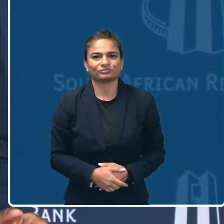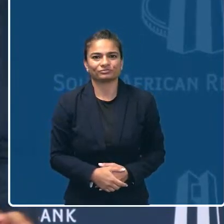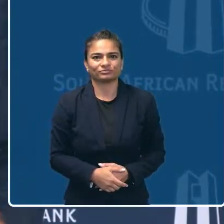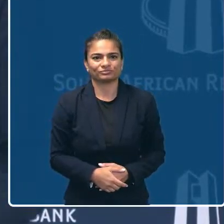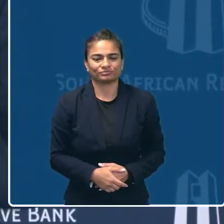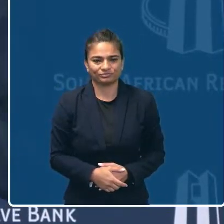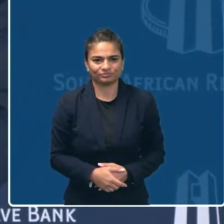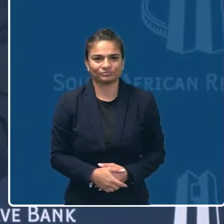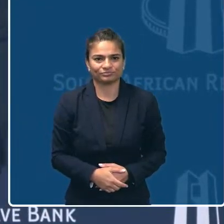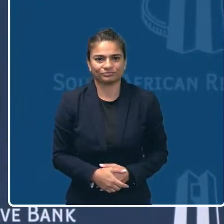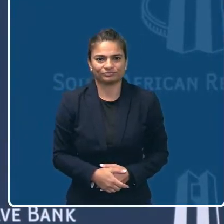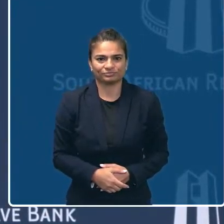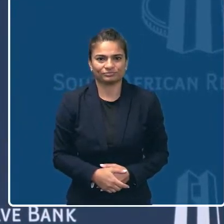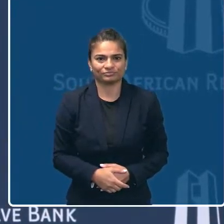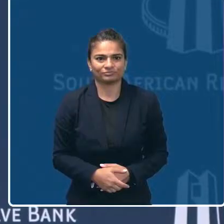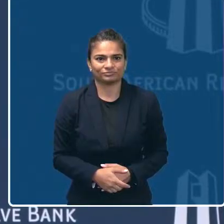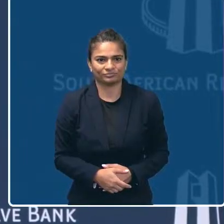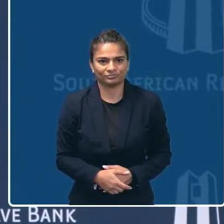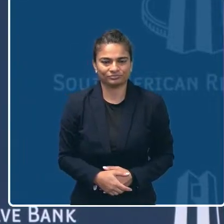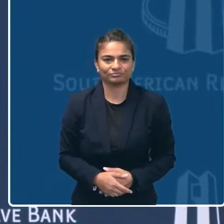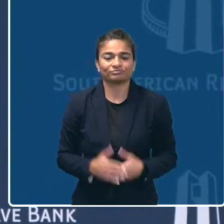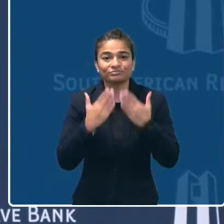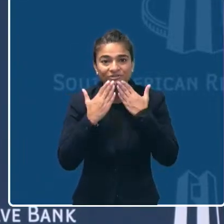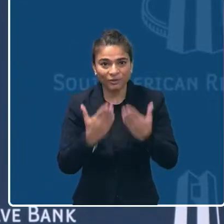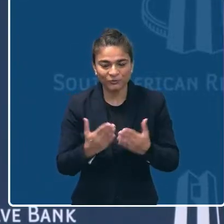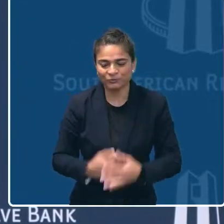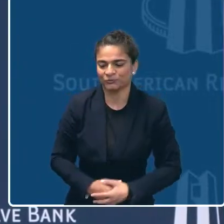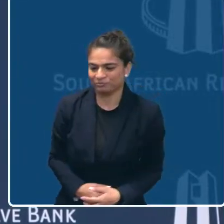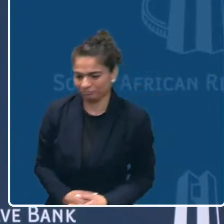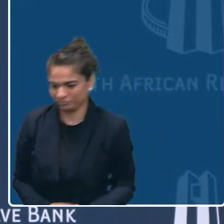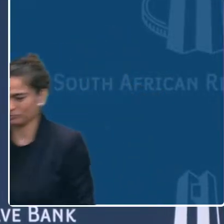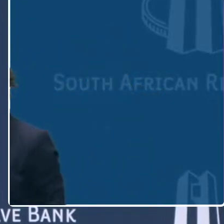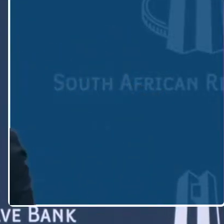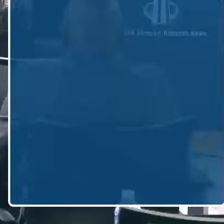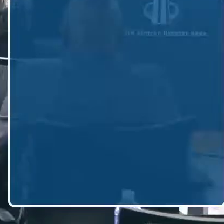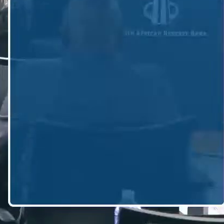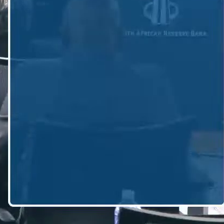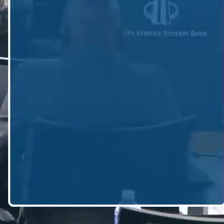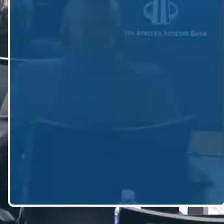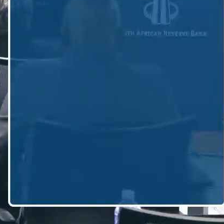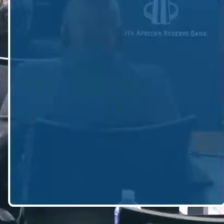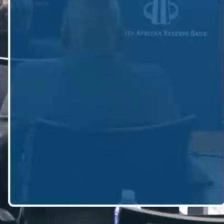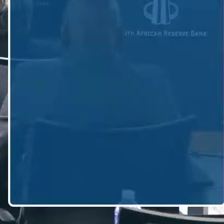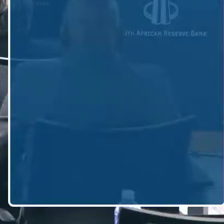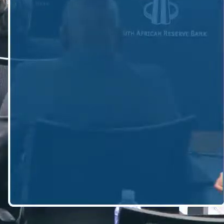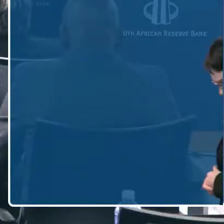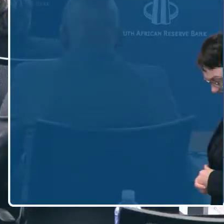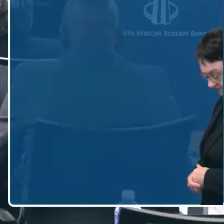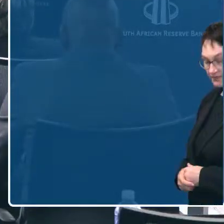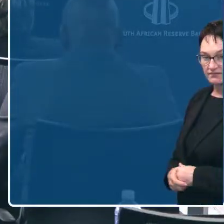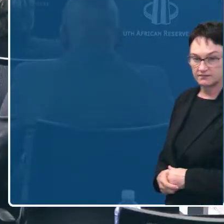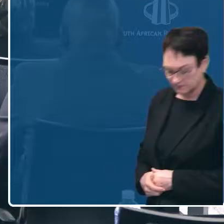That concludes our statement. And at this stage, we would like